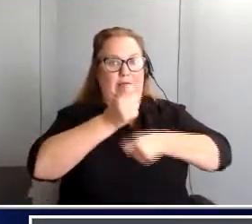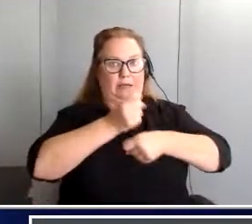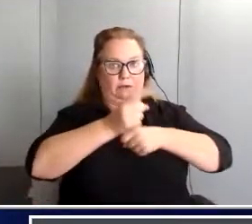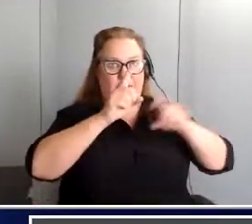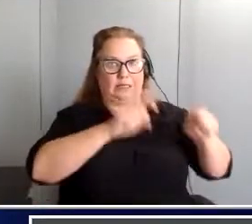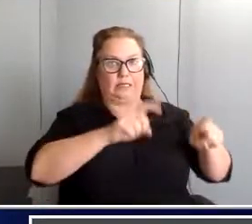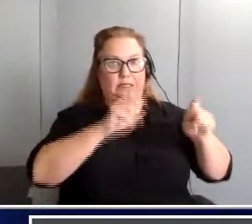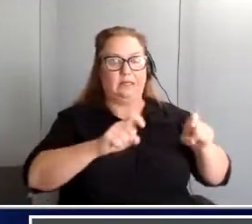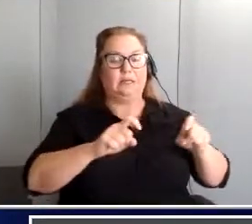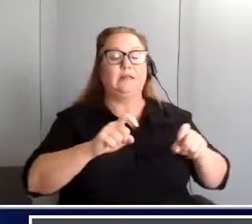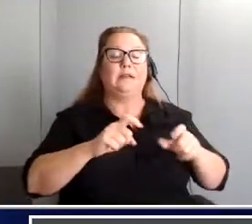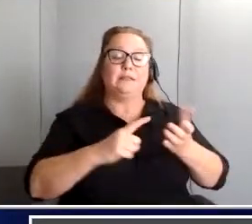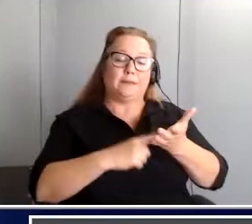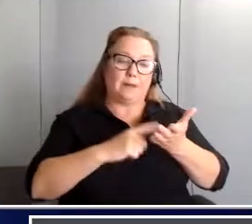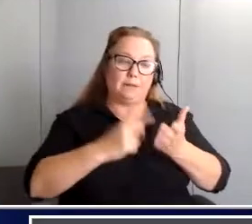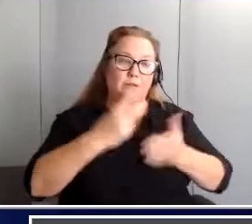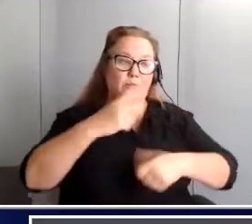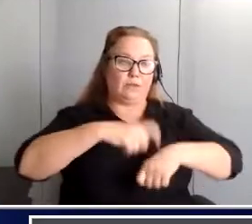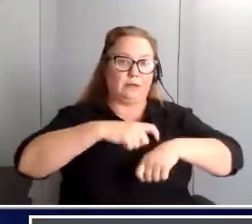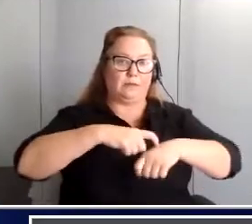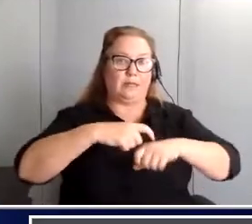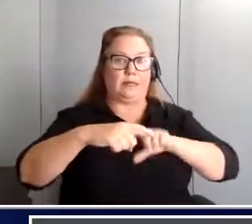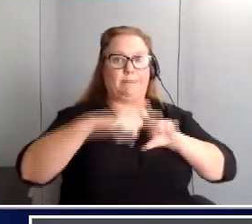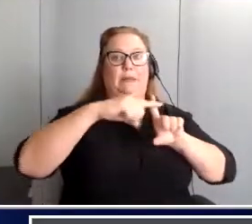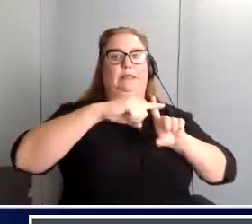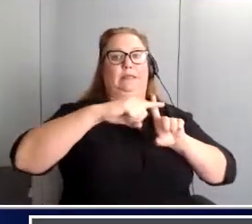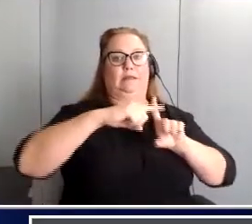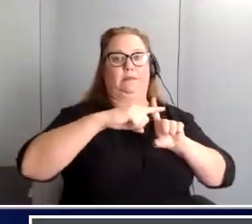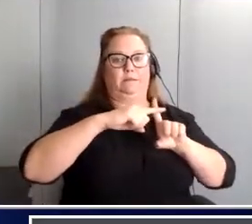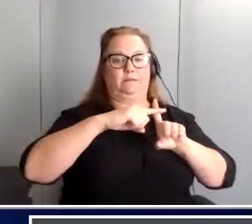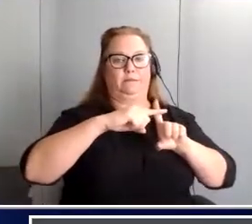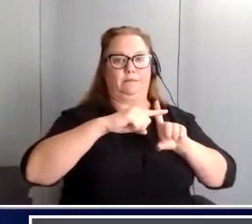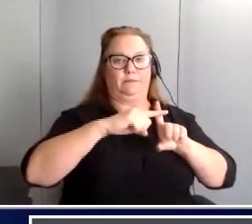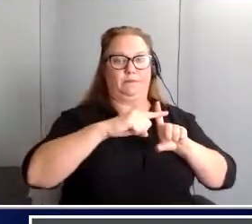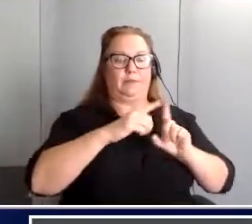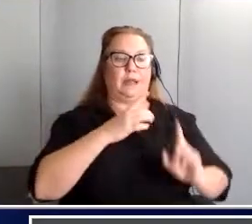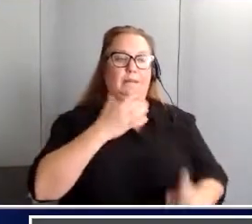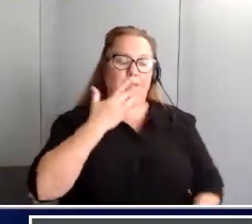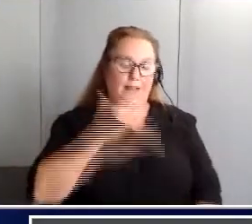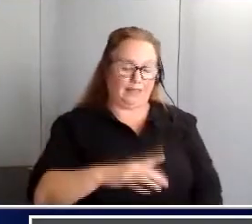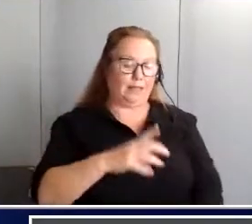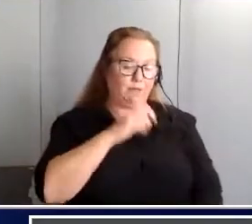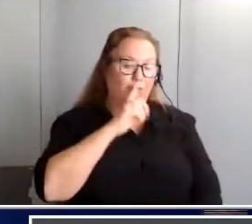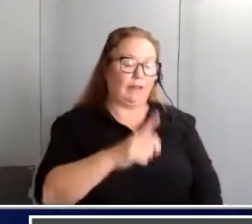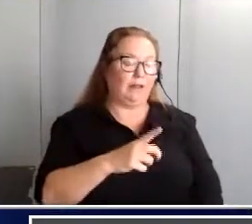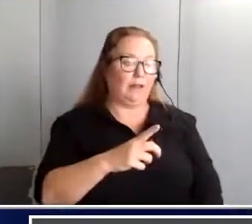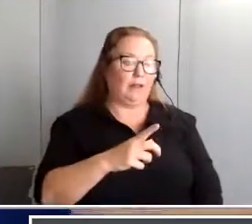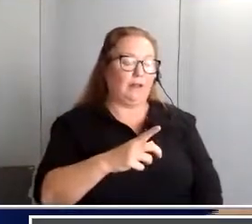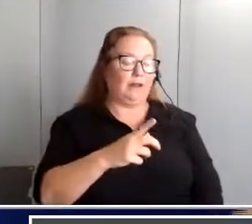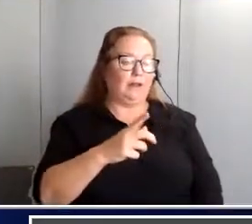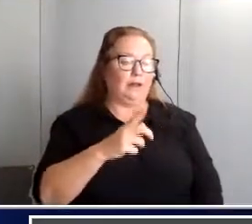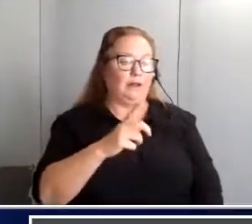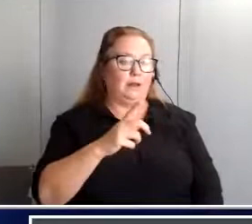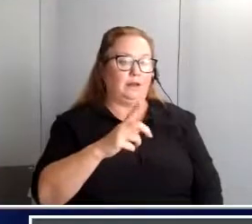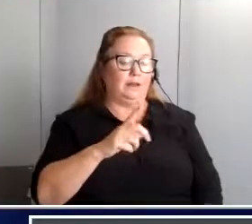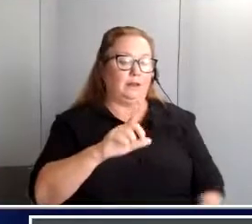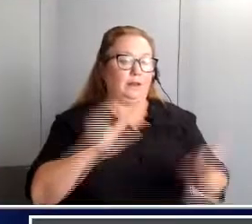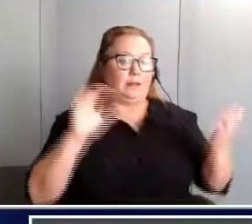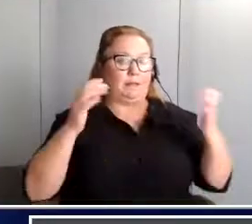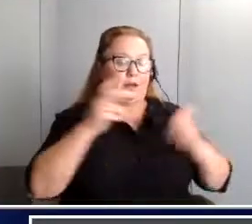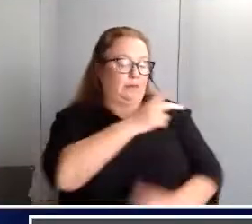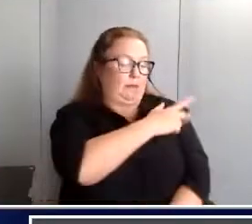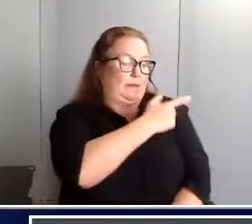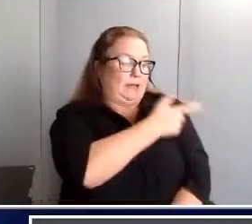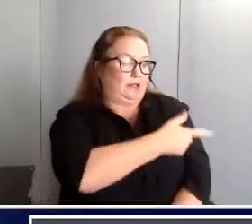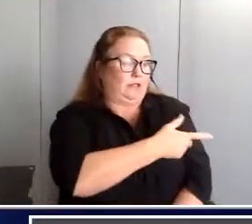semi-annual exams, and then it was positive one time. I'm very fortunate. Unlike the patients you're hearing from today, I fell into this